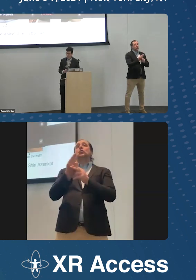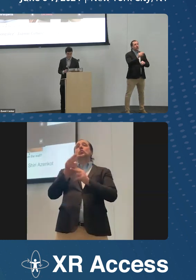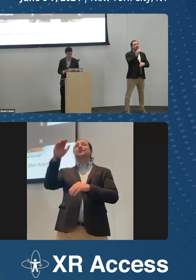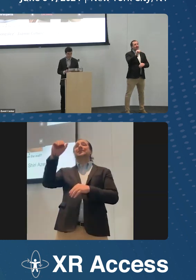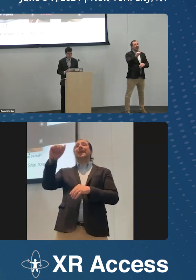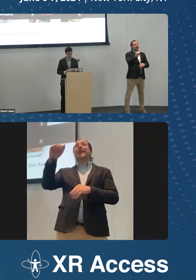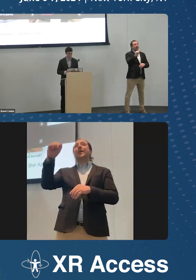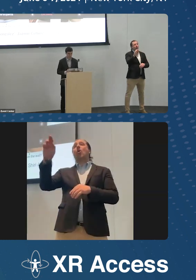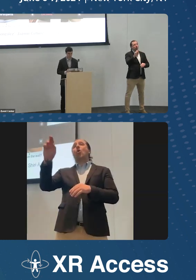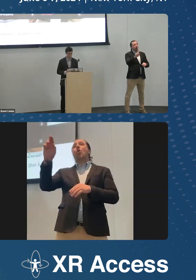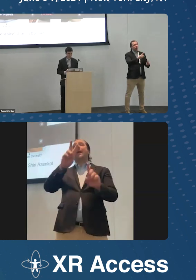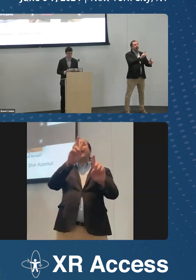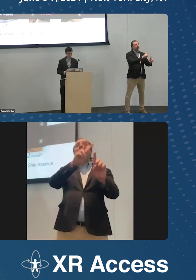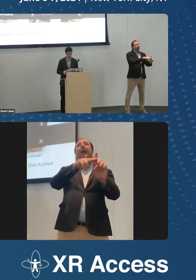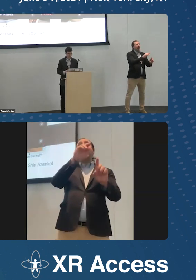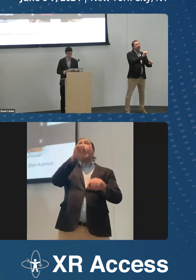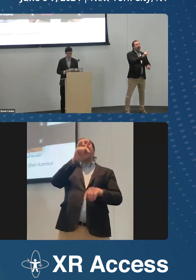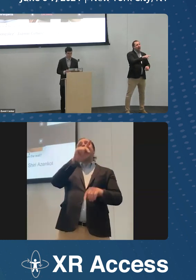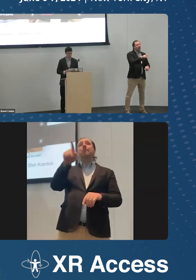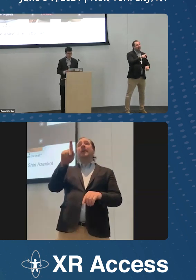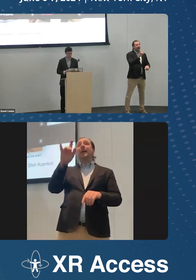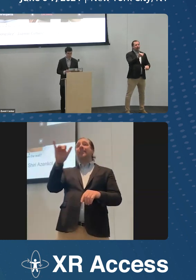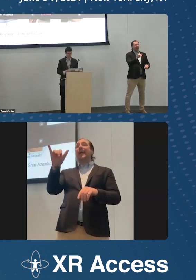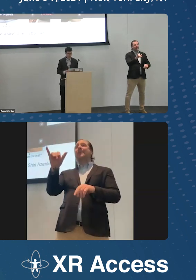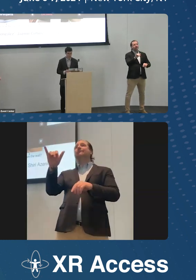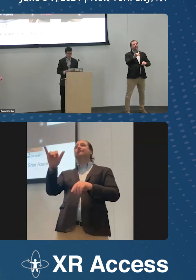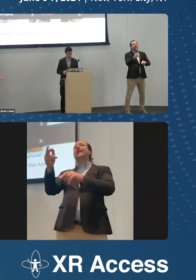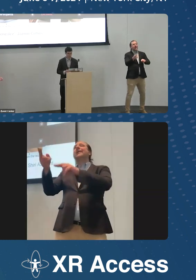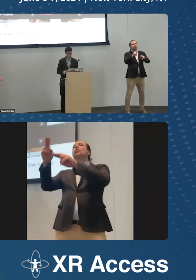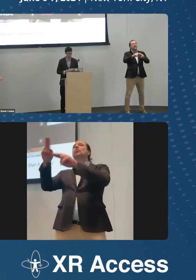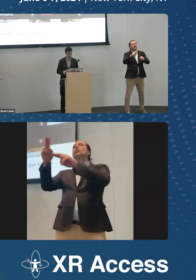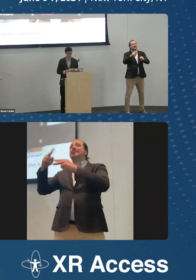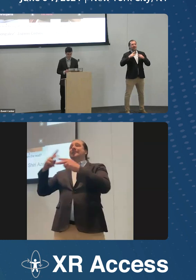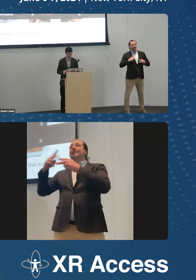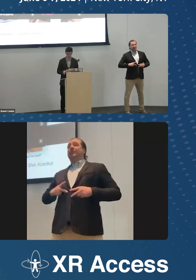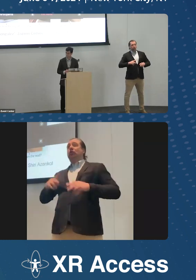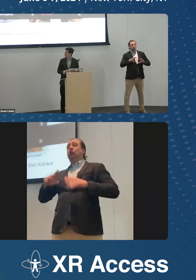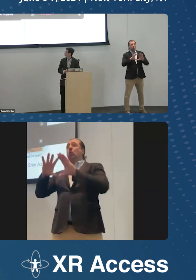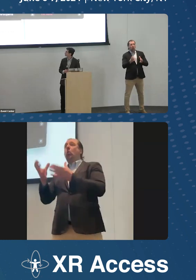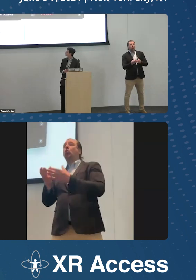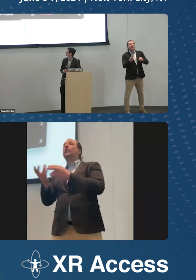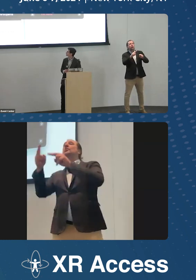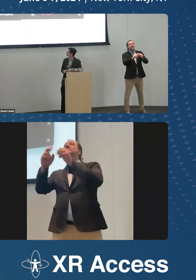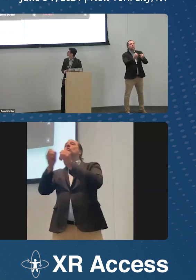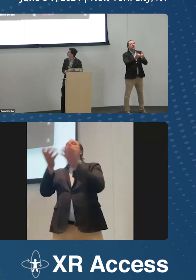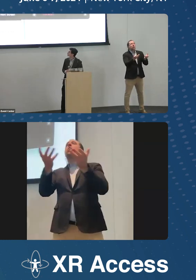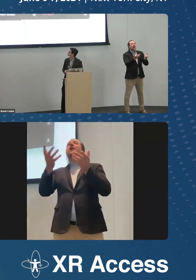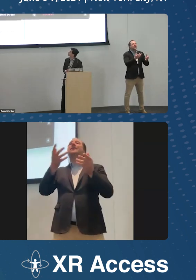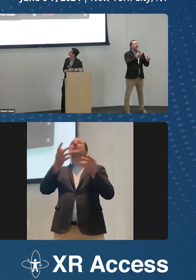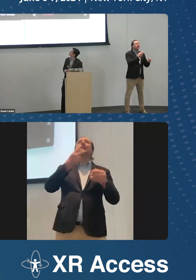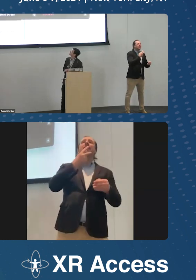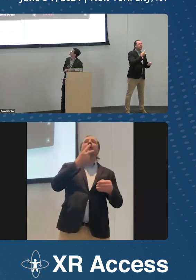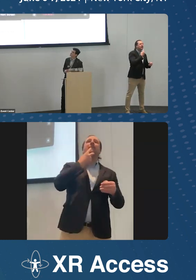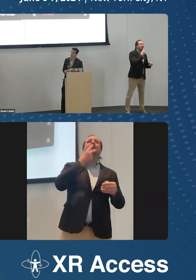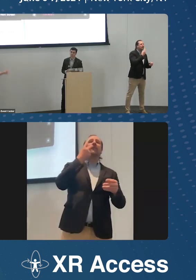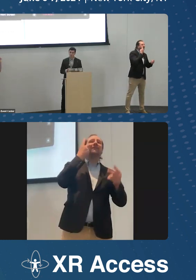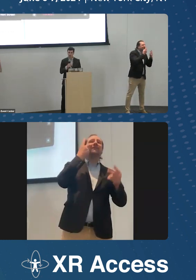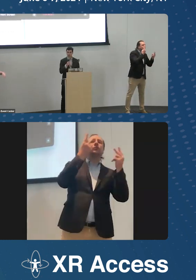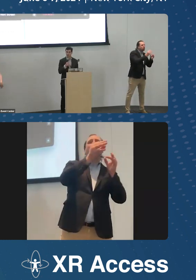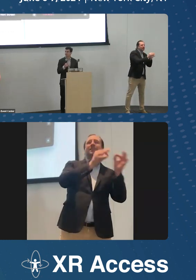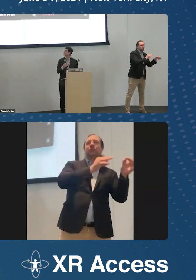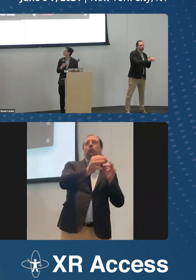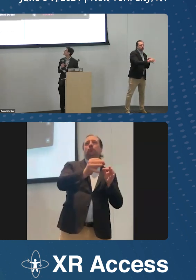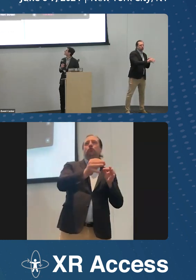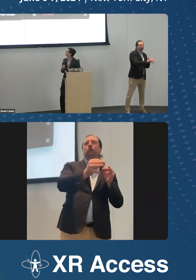which augment the physical world with accessible descriptions. Now, for example, that's what